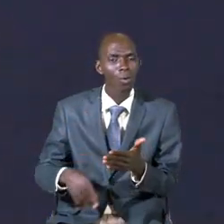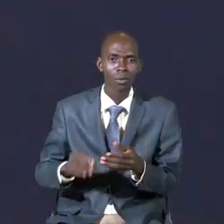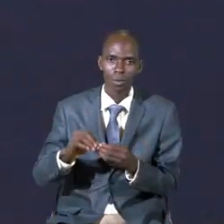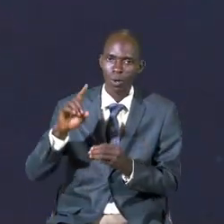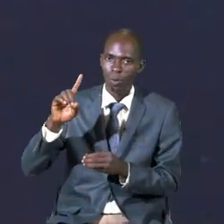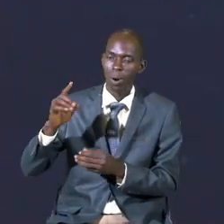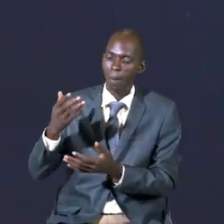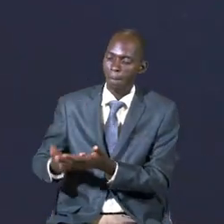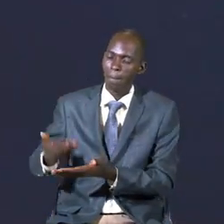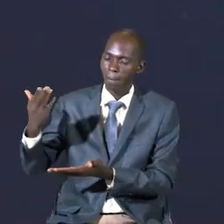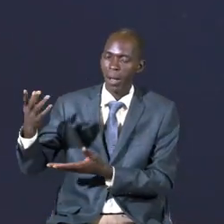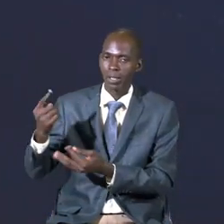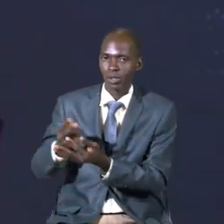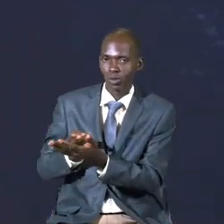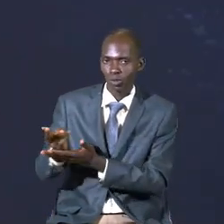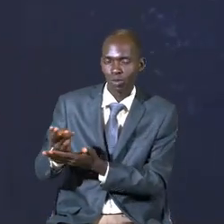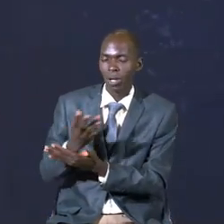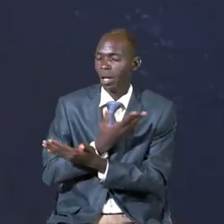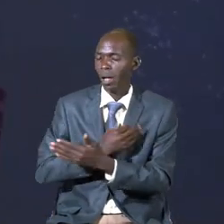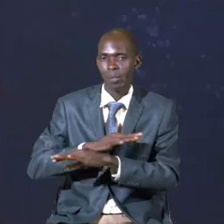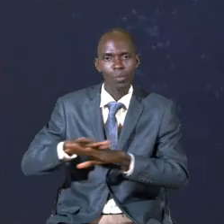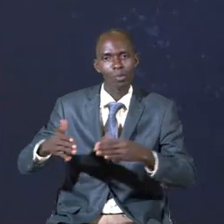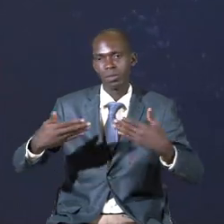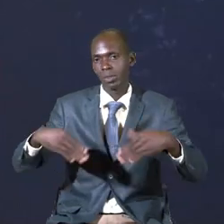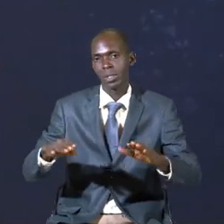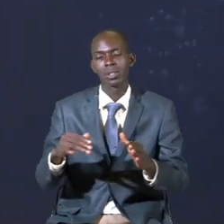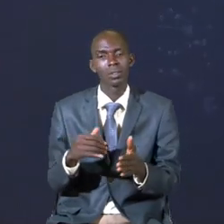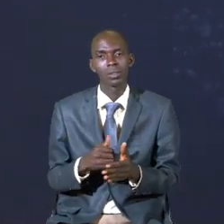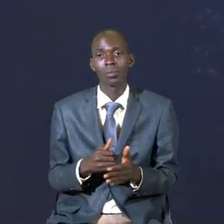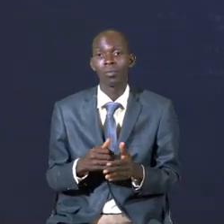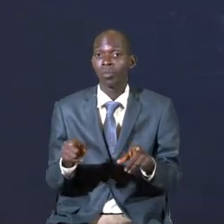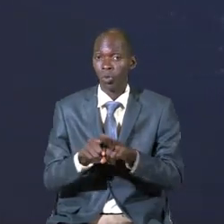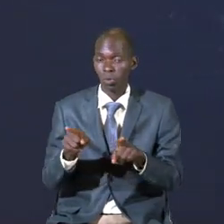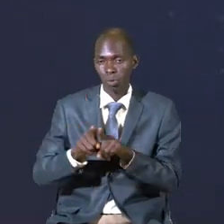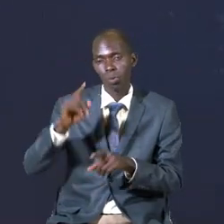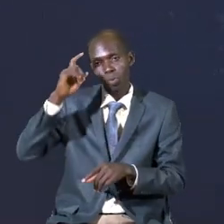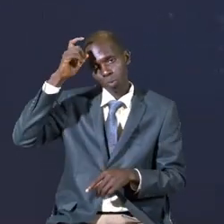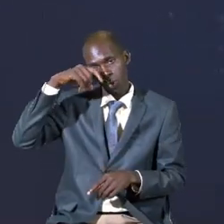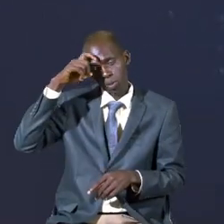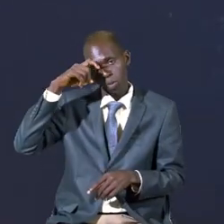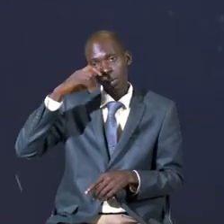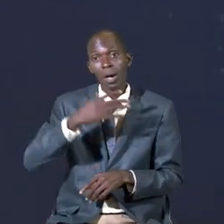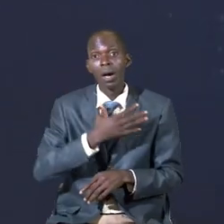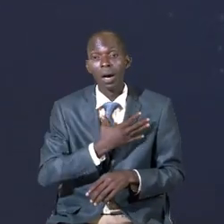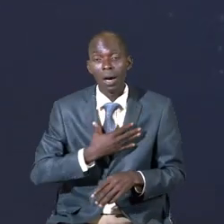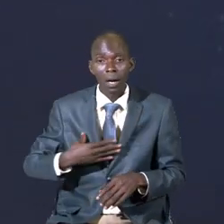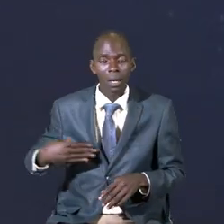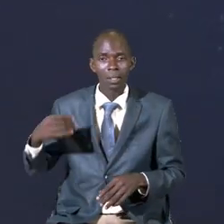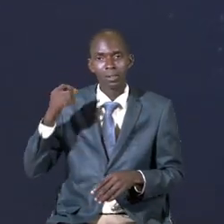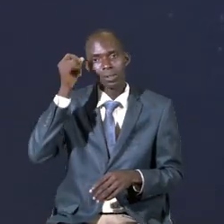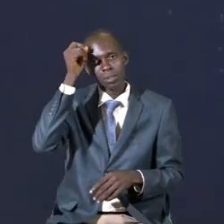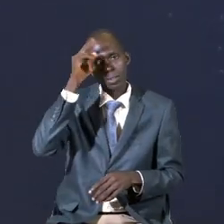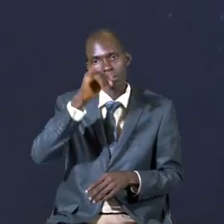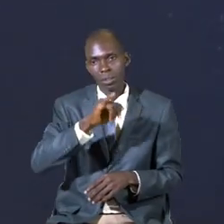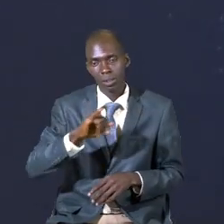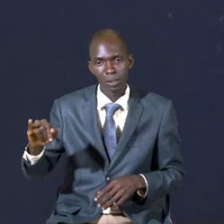and sell each note also wisdom and understanding